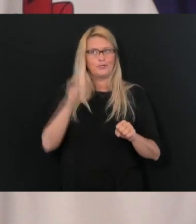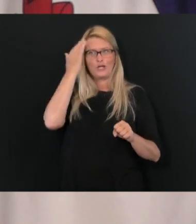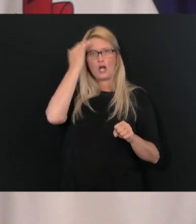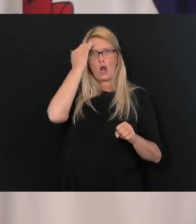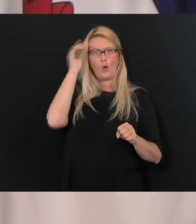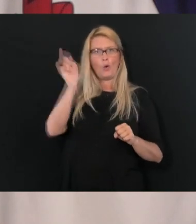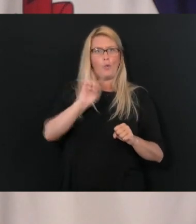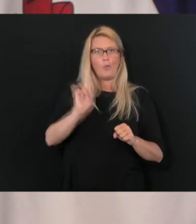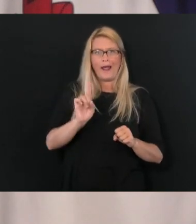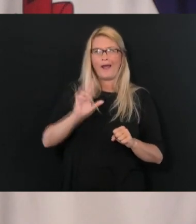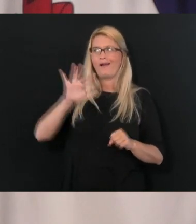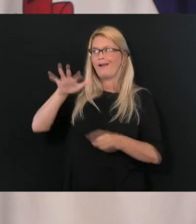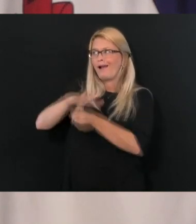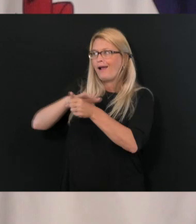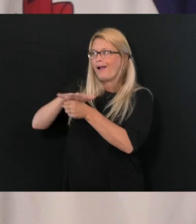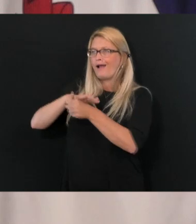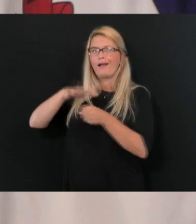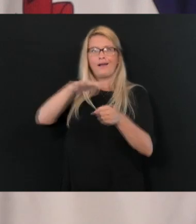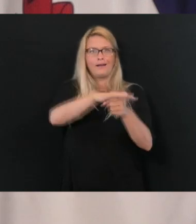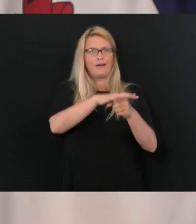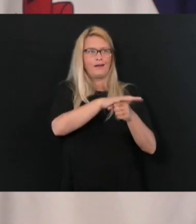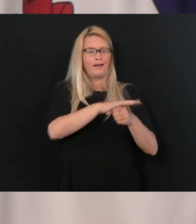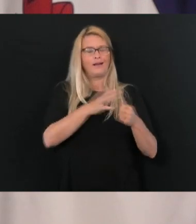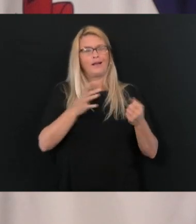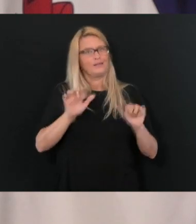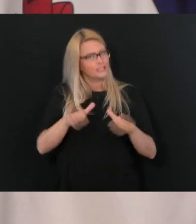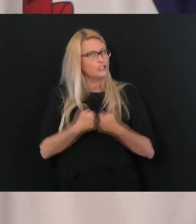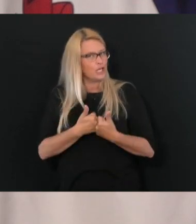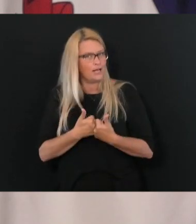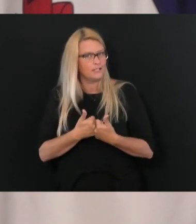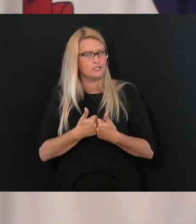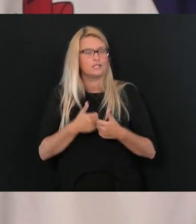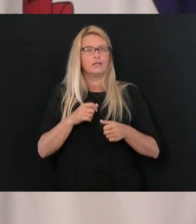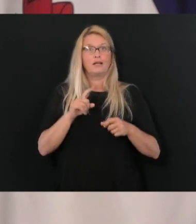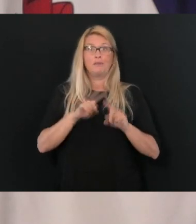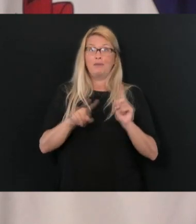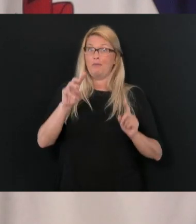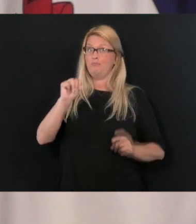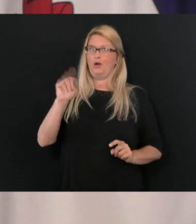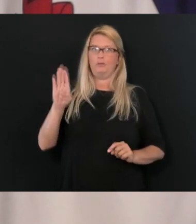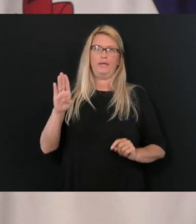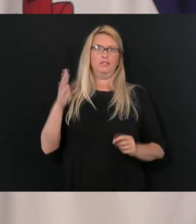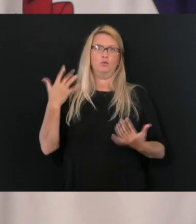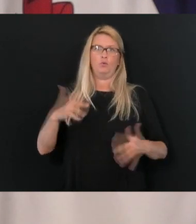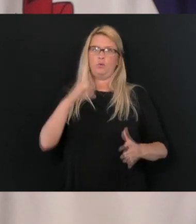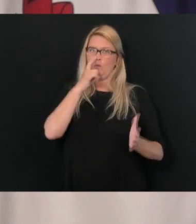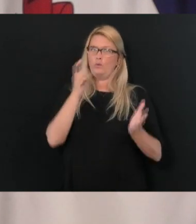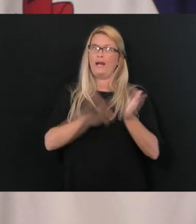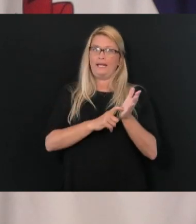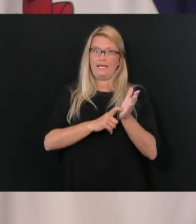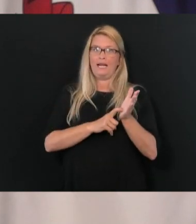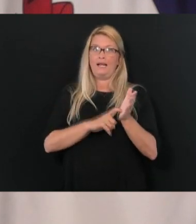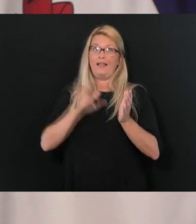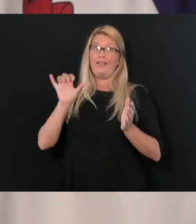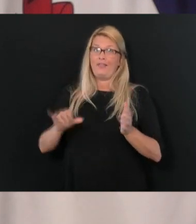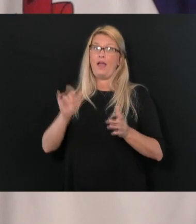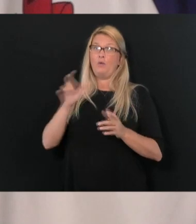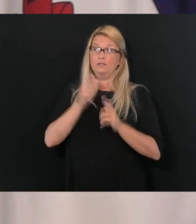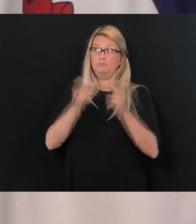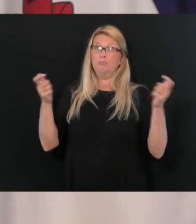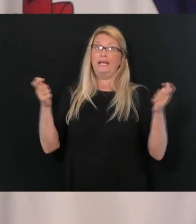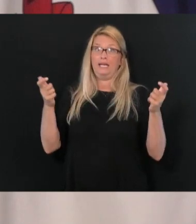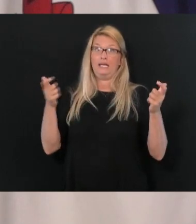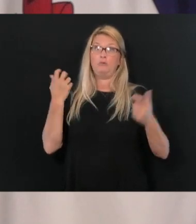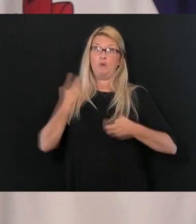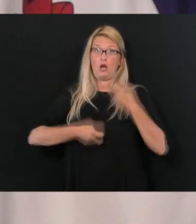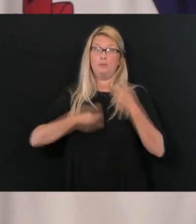everybody's going, you know, that was a real challenge. But at the same time, Myrtle Beach, we recognized Myrtle Beach was a real problem, and we had a lot of